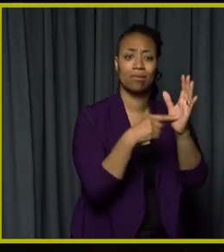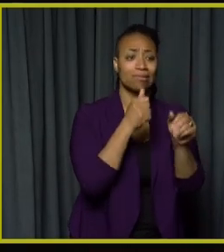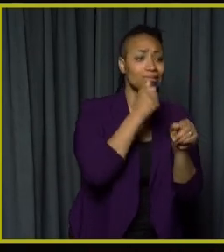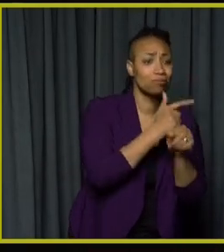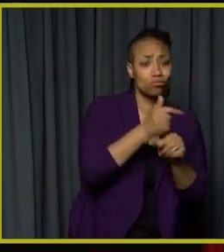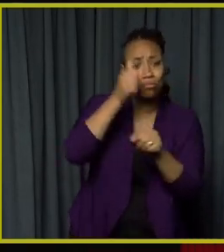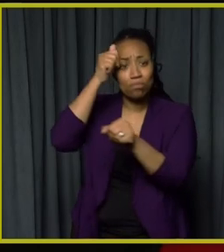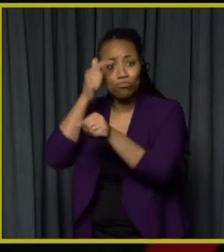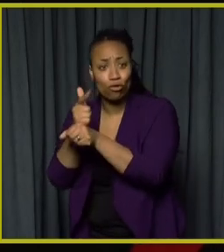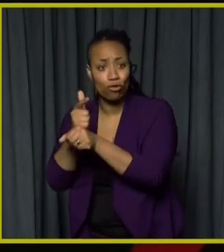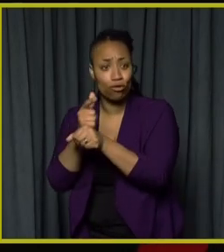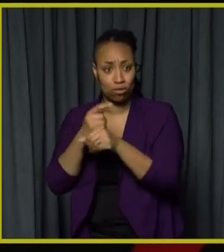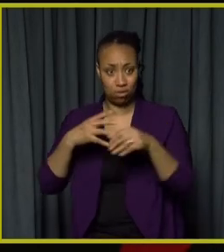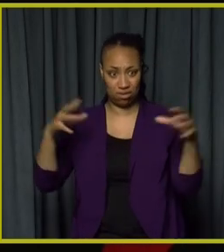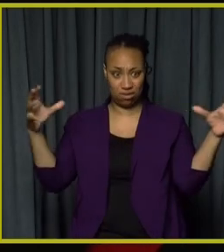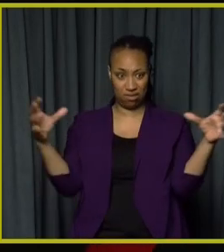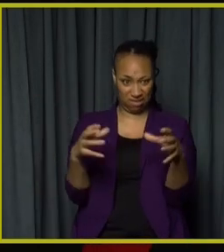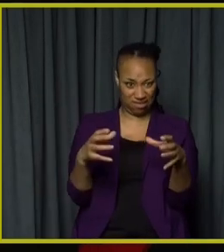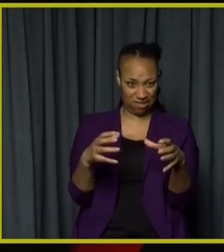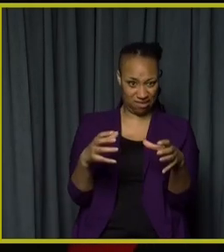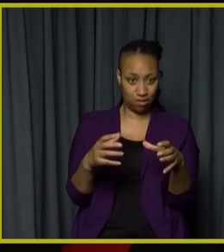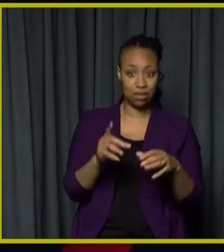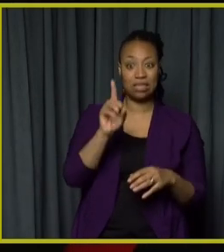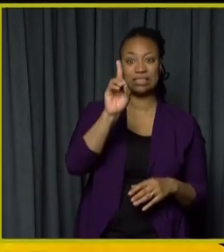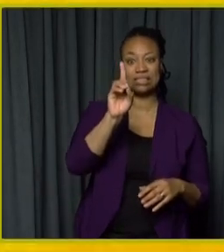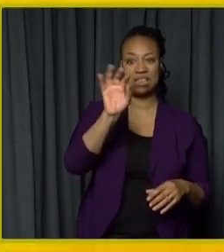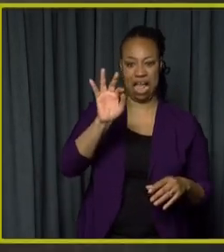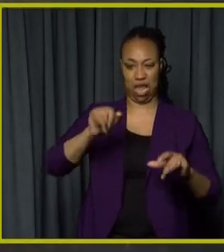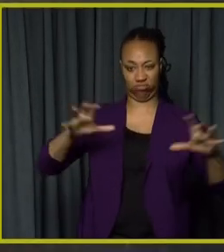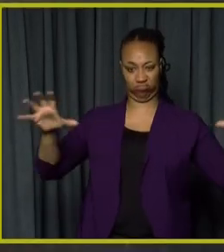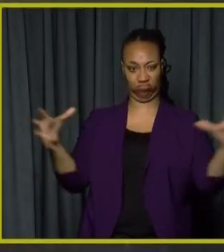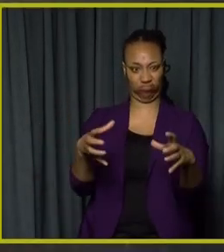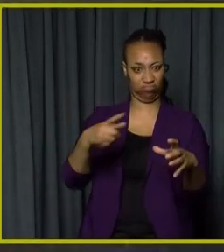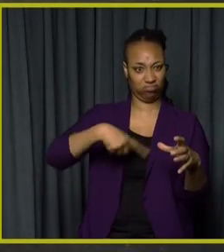us today. So stay tuned.